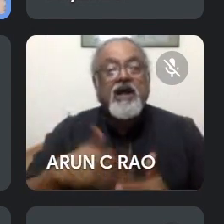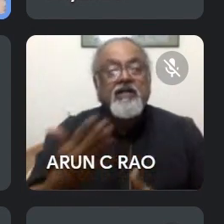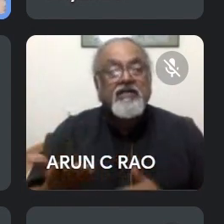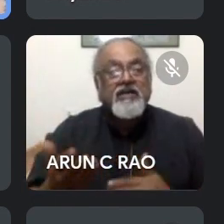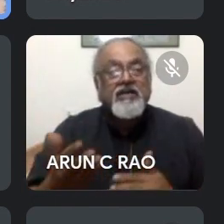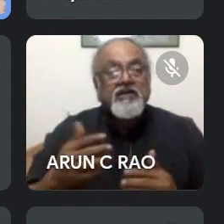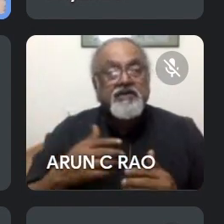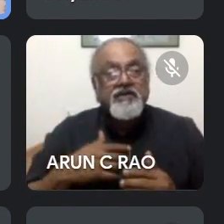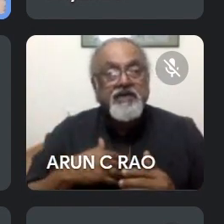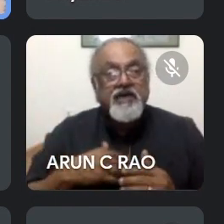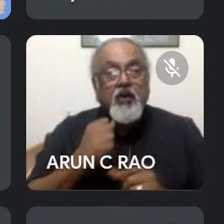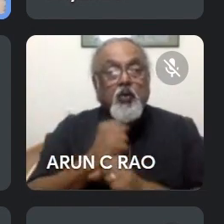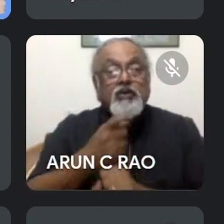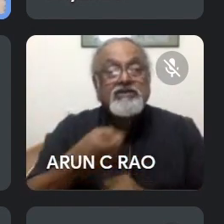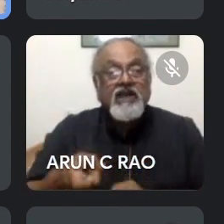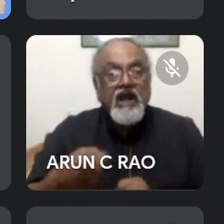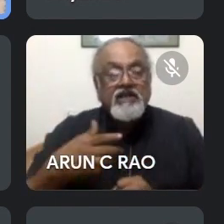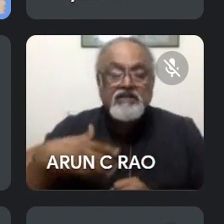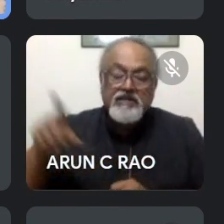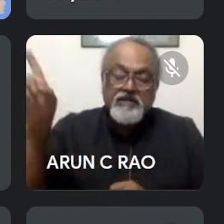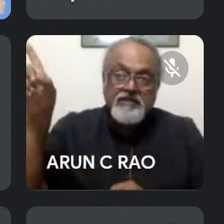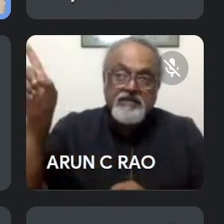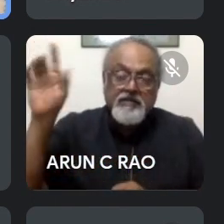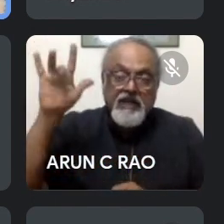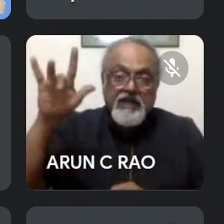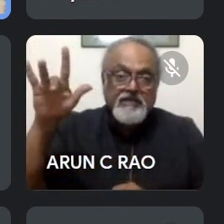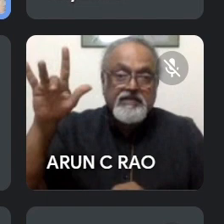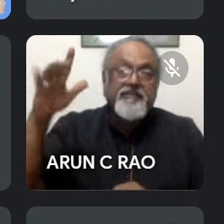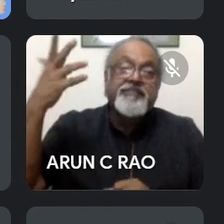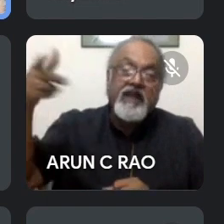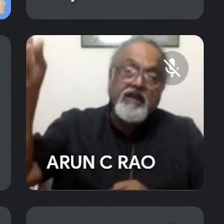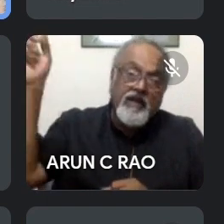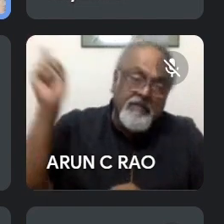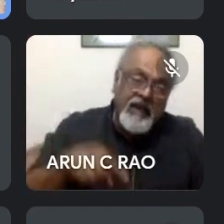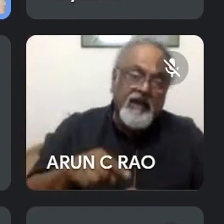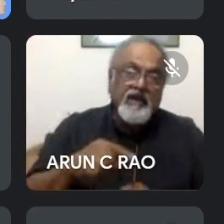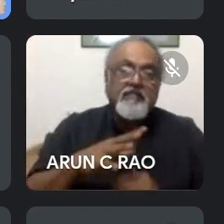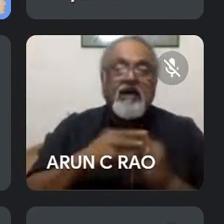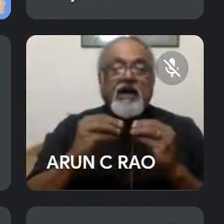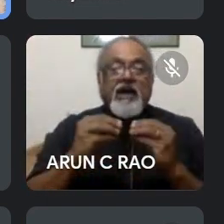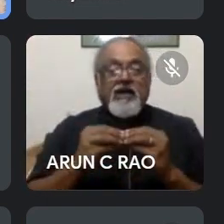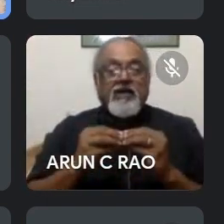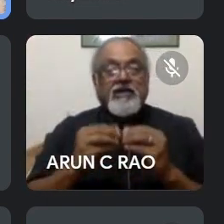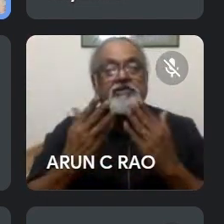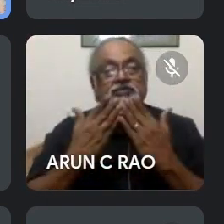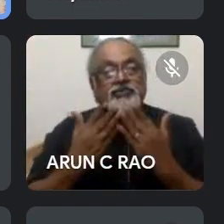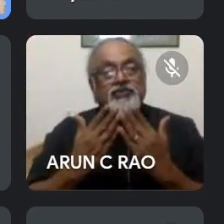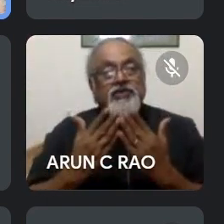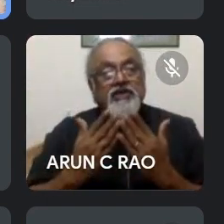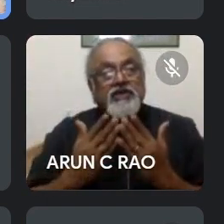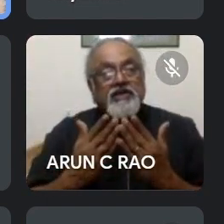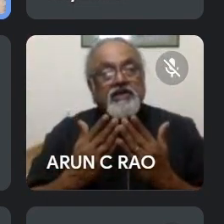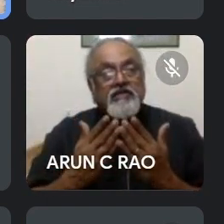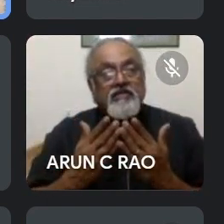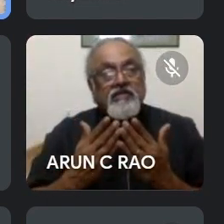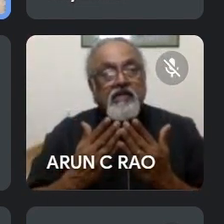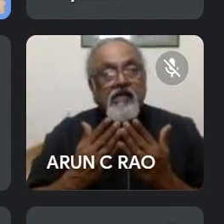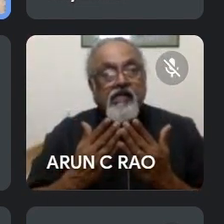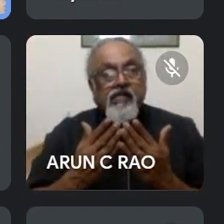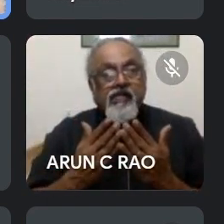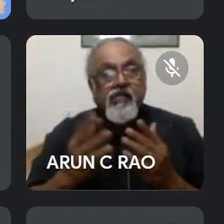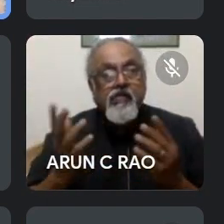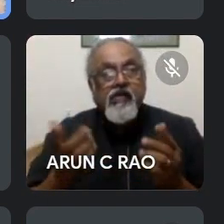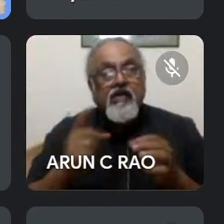went Gujarat and then we came back to Bangalore, and in Bangalore, the schools and all, like we joined the